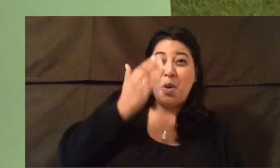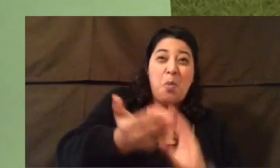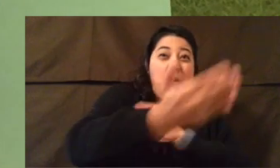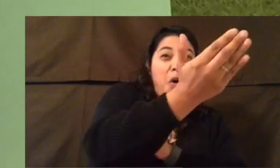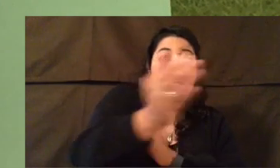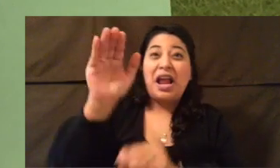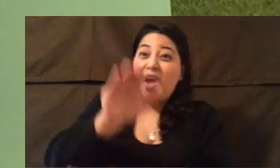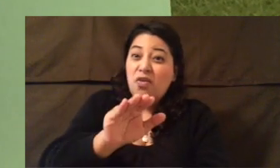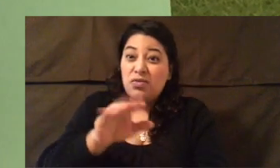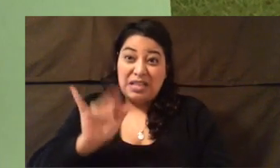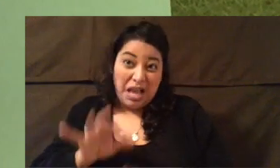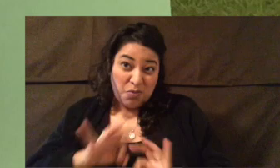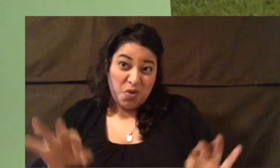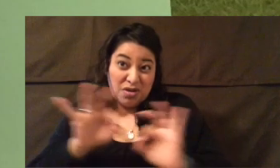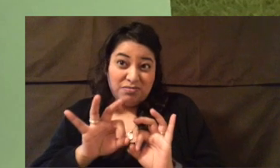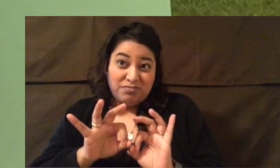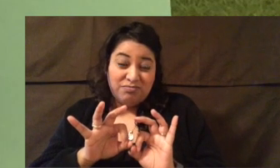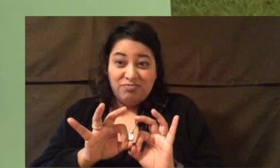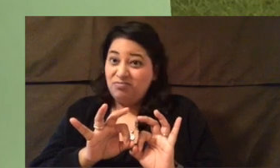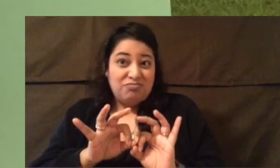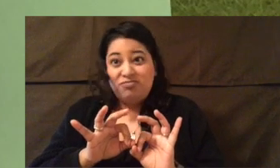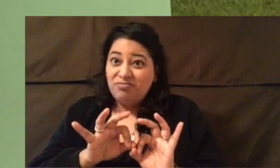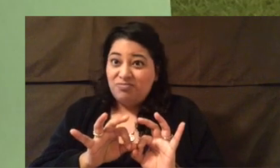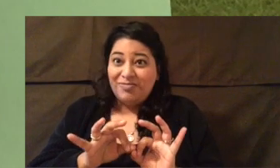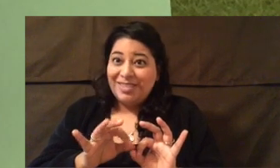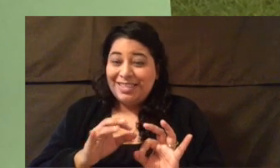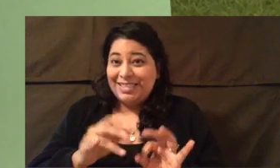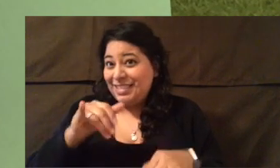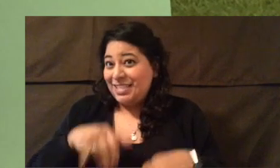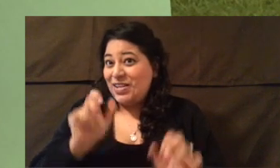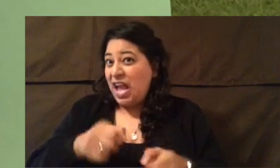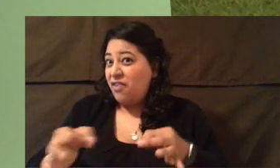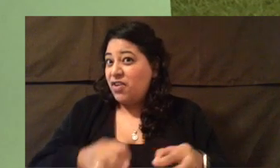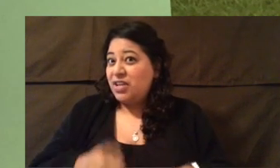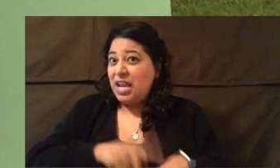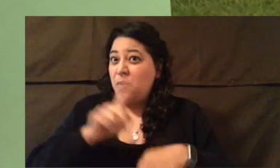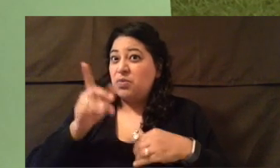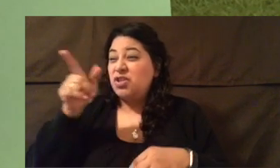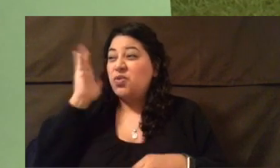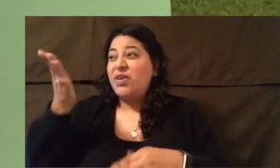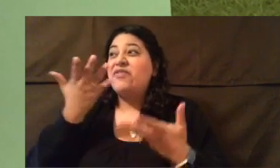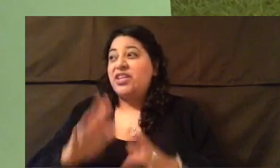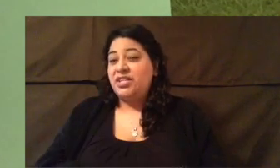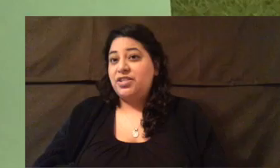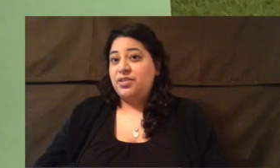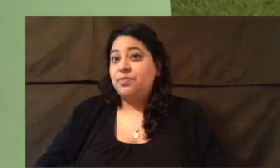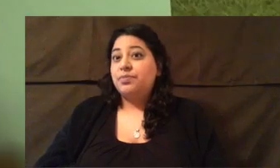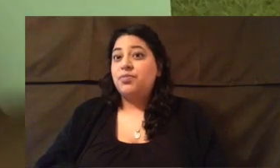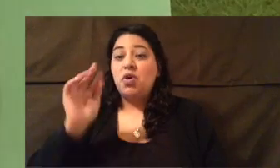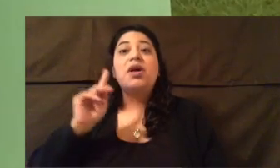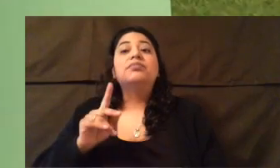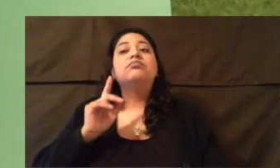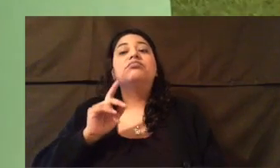I know if it's AM? Do I know if it's PM? No. Does that matter right now? No. I still can figure out what time it's going to be when she